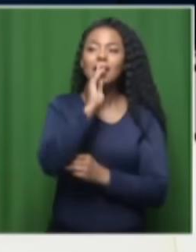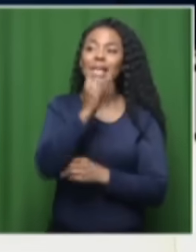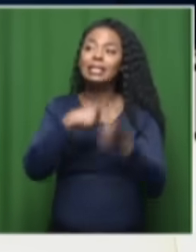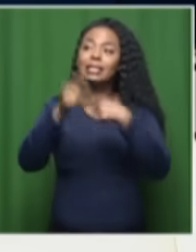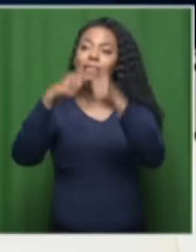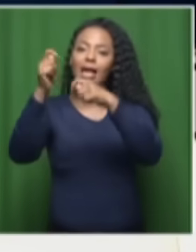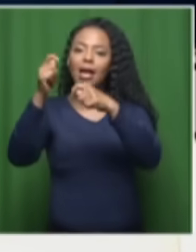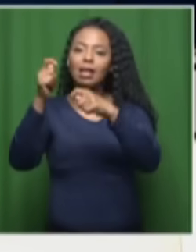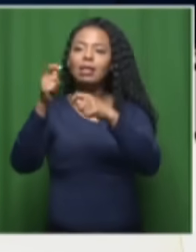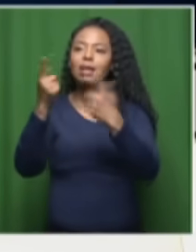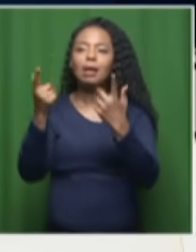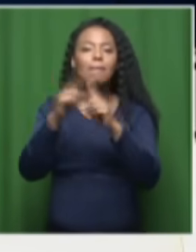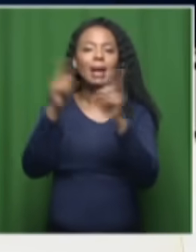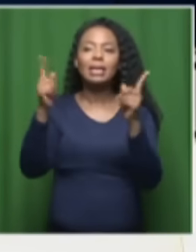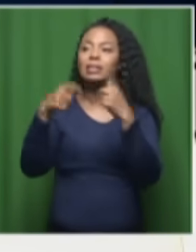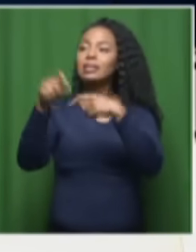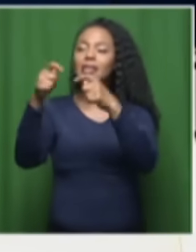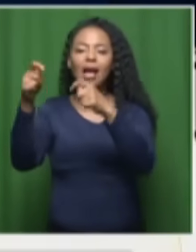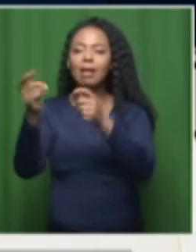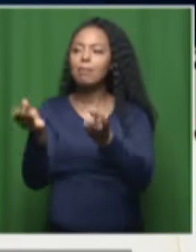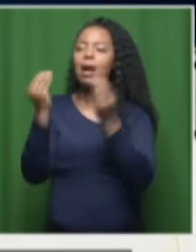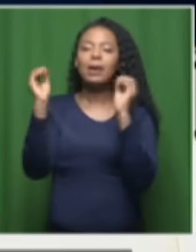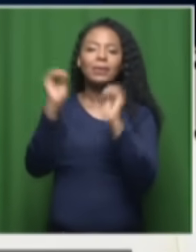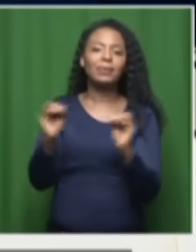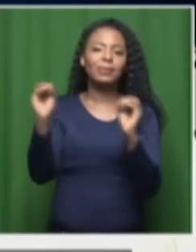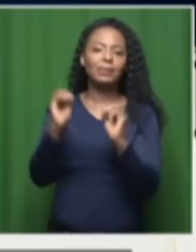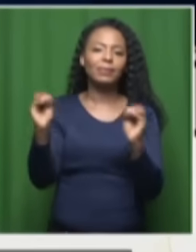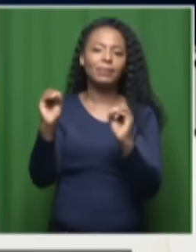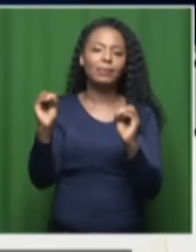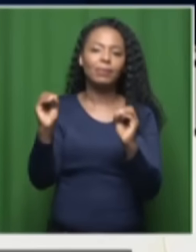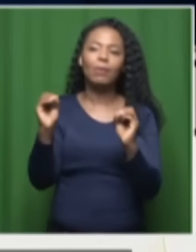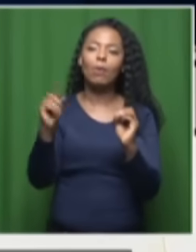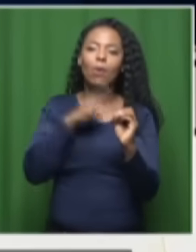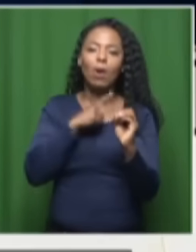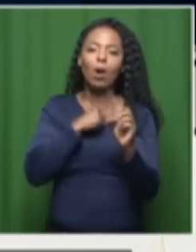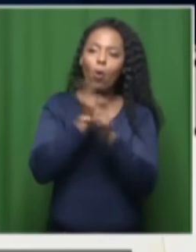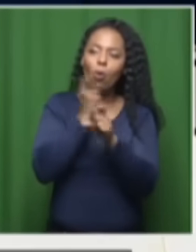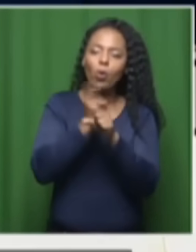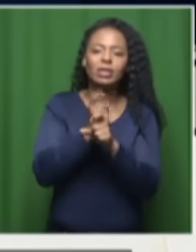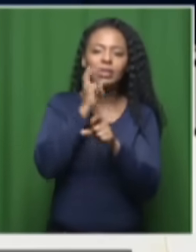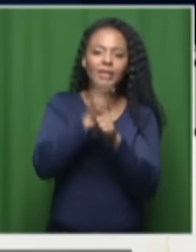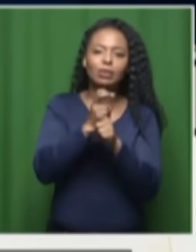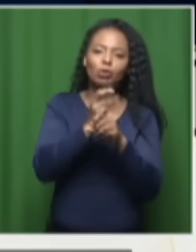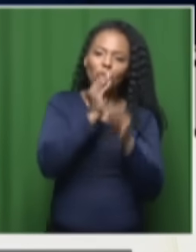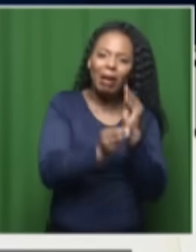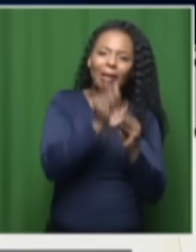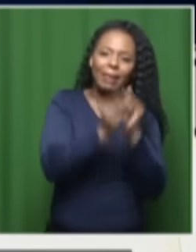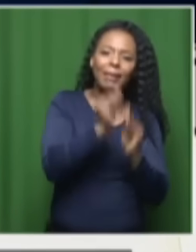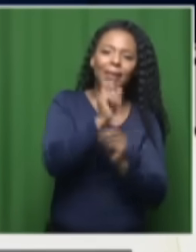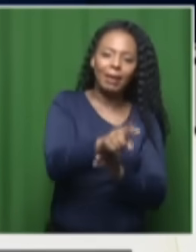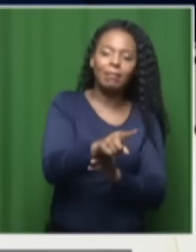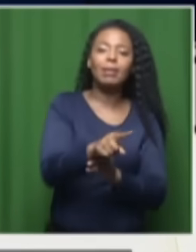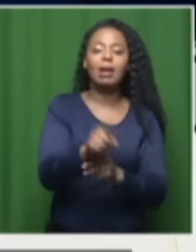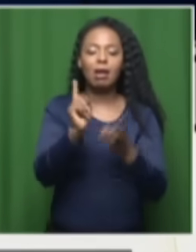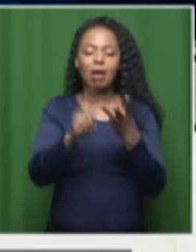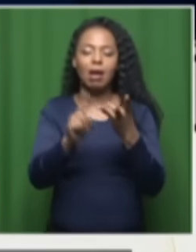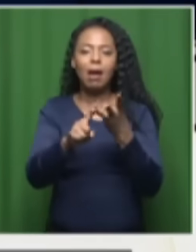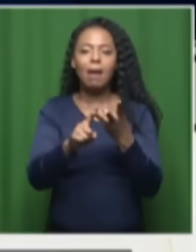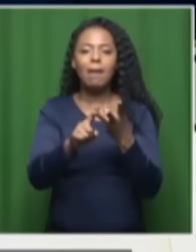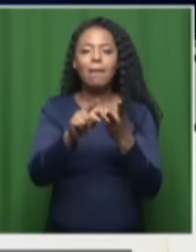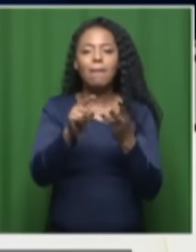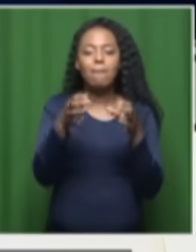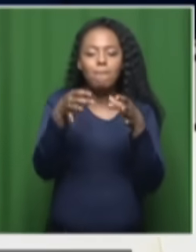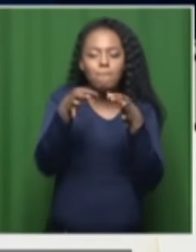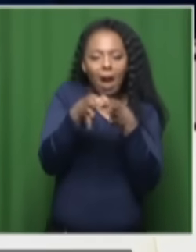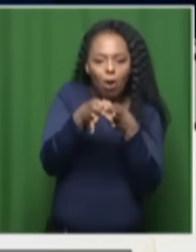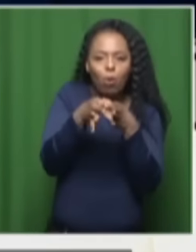they're not currently getting because they're having to curtail. And then lastly, that would be macroeconomic